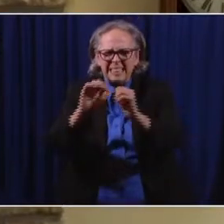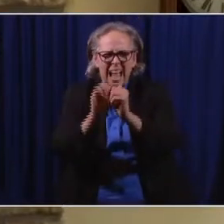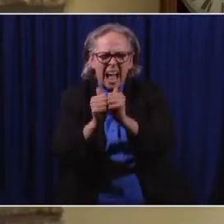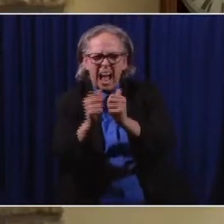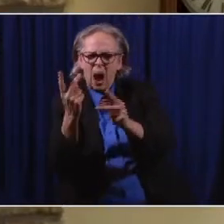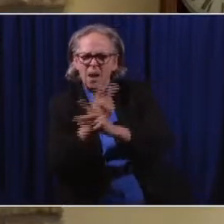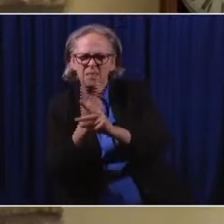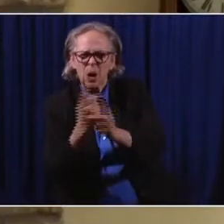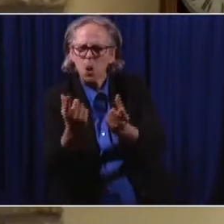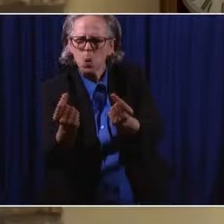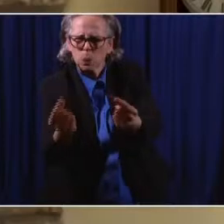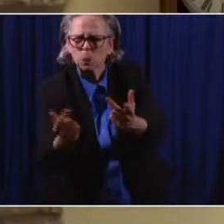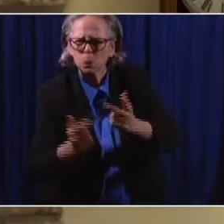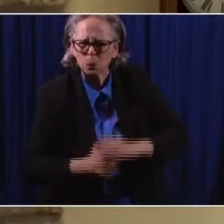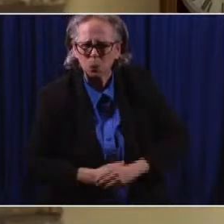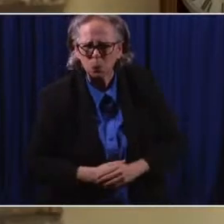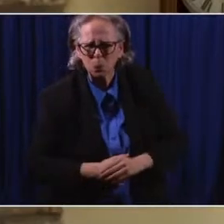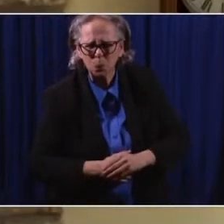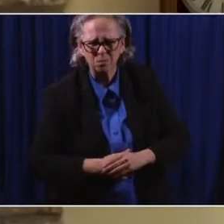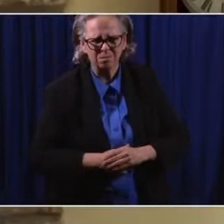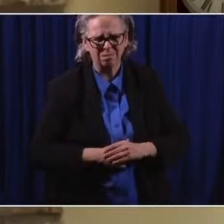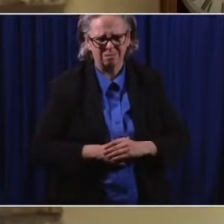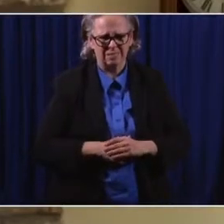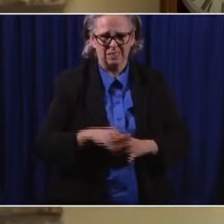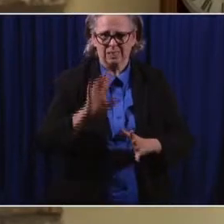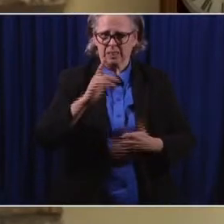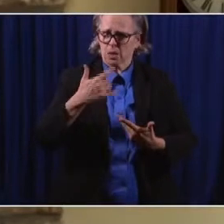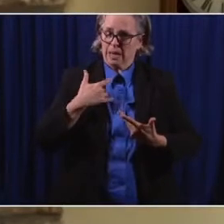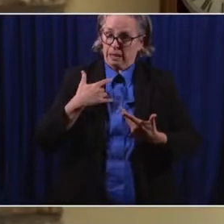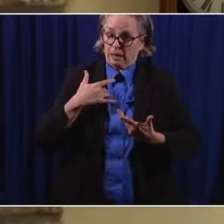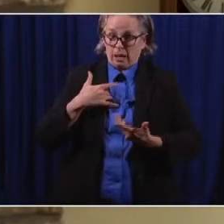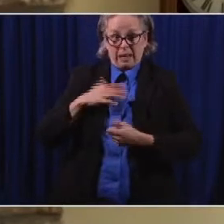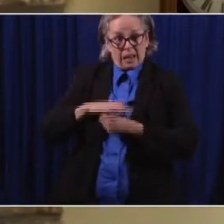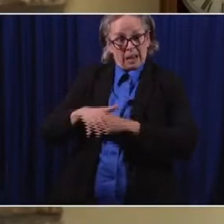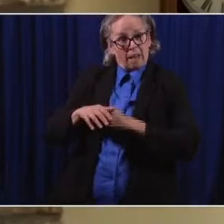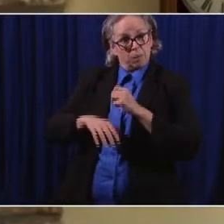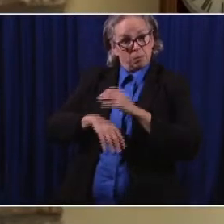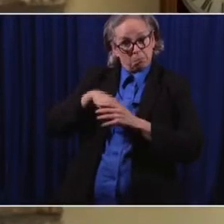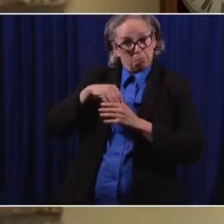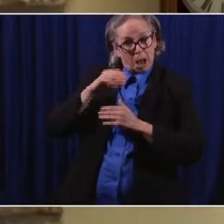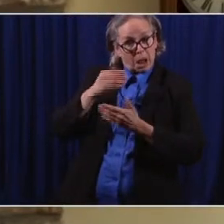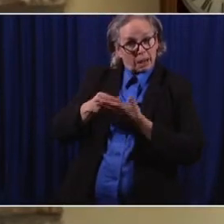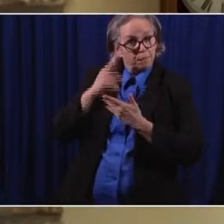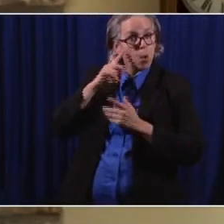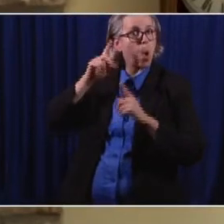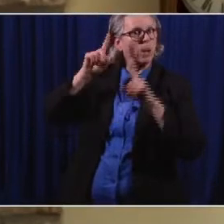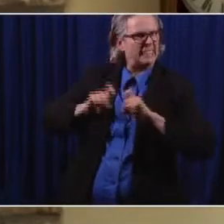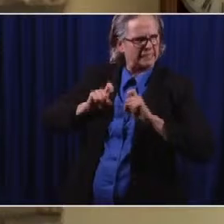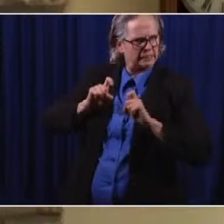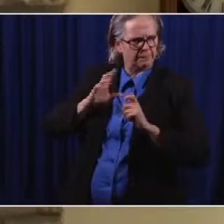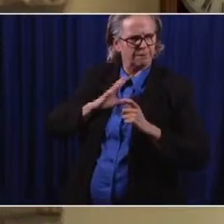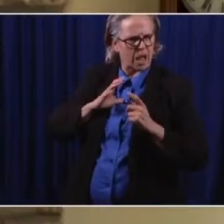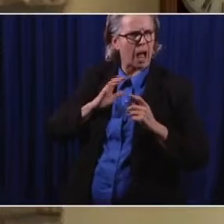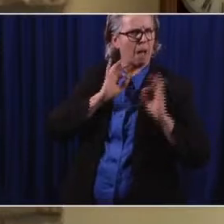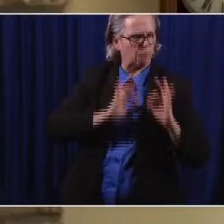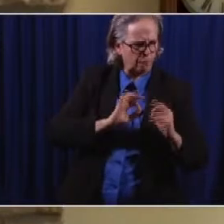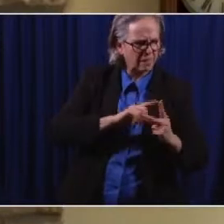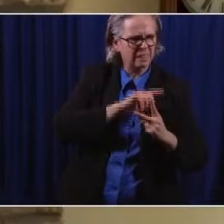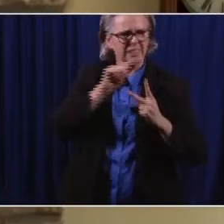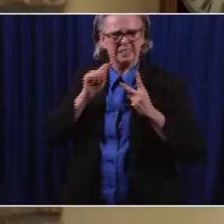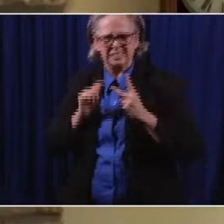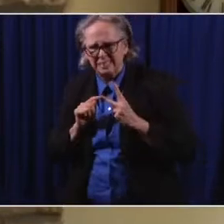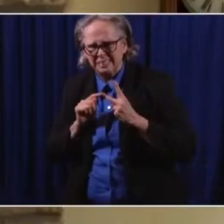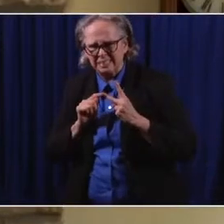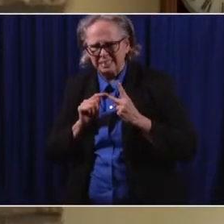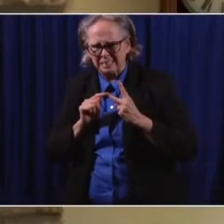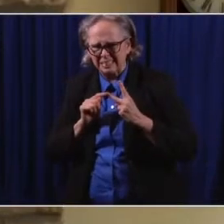we have sufficient money for the testing that we're going to need. We also have a big question mark out there, and that's